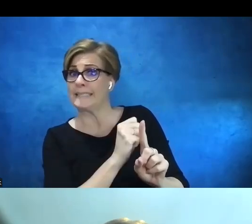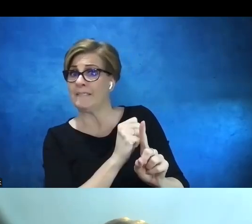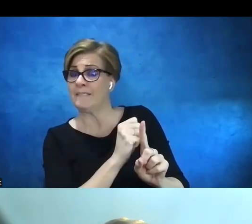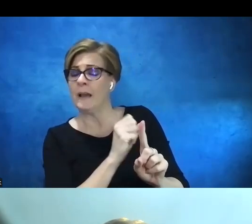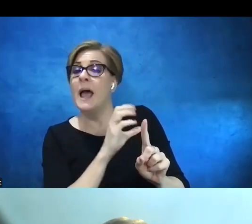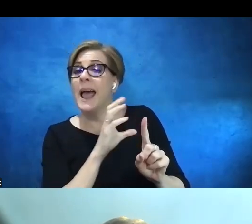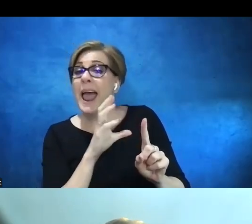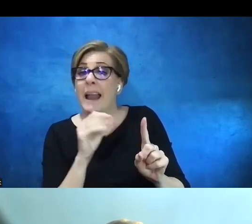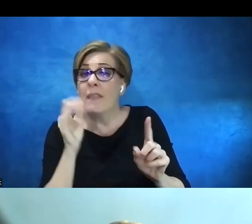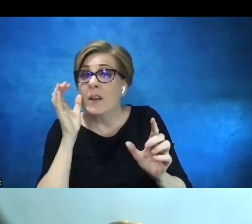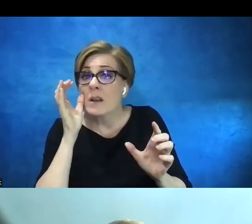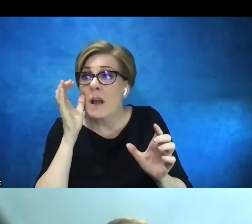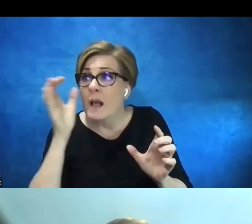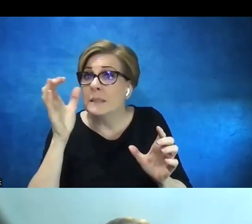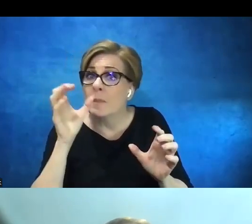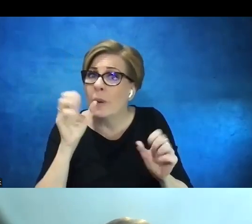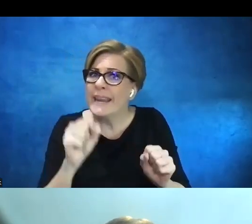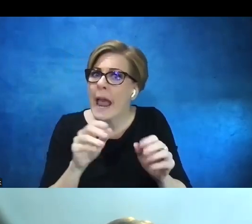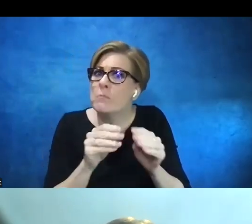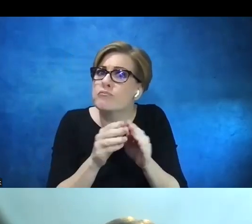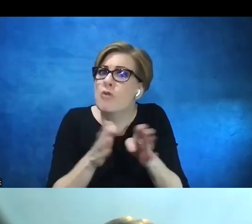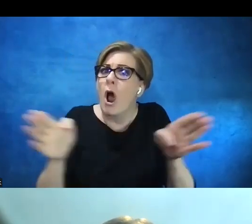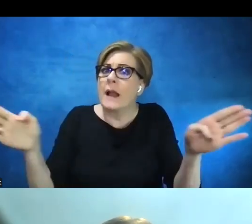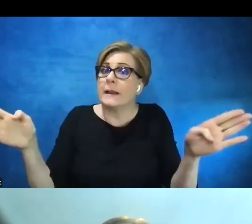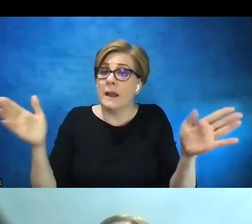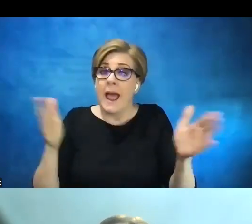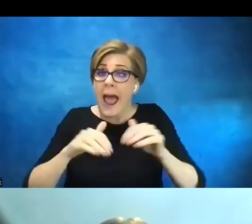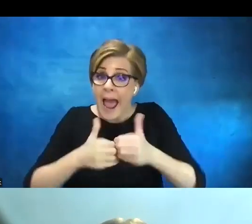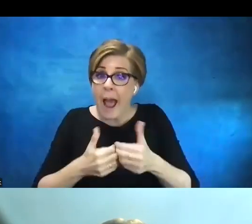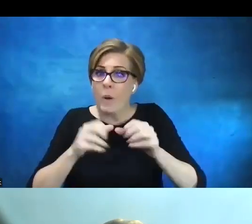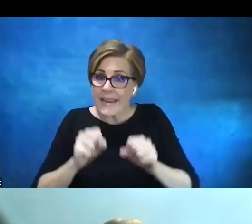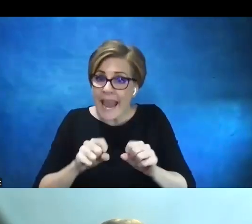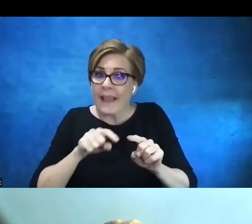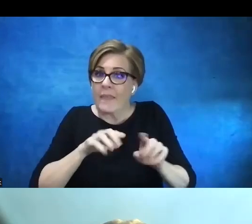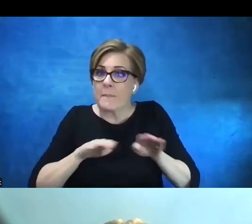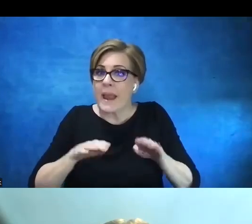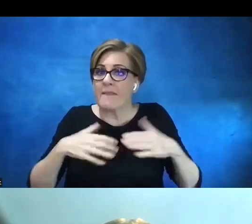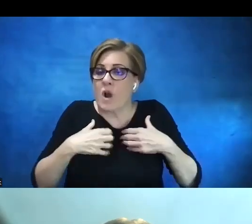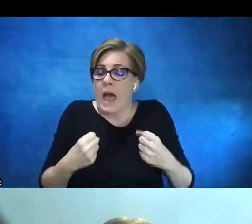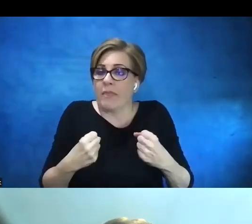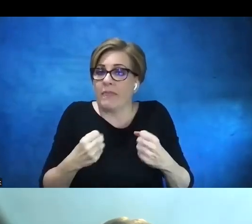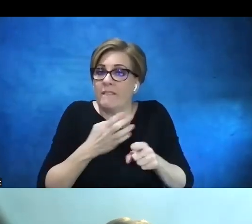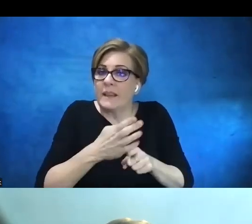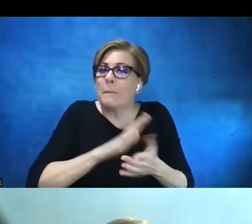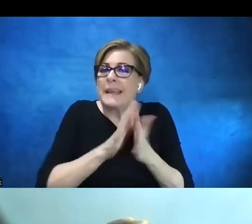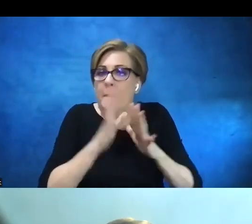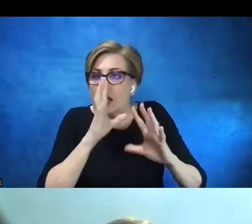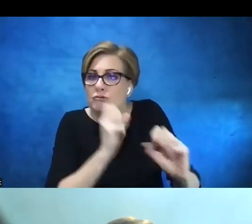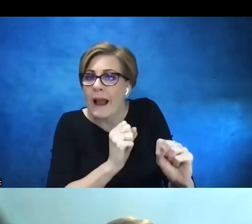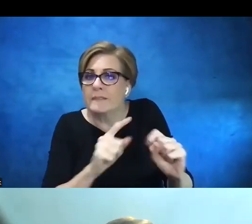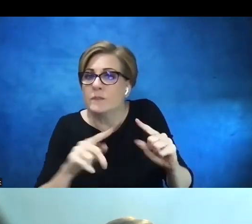concepts and look broader. How can we make the behavioral health field attractive to young students? So,